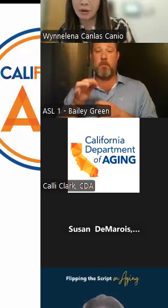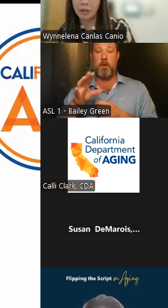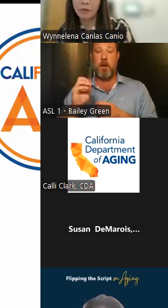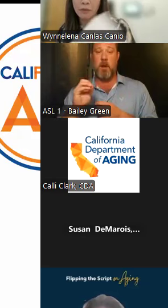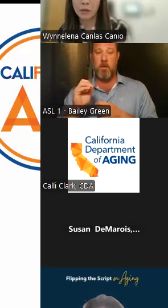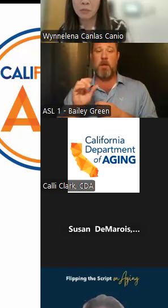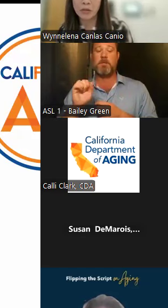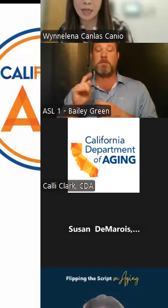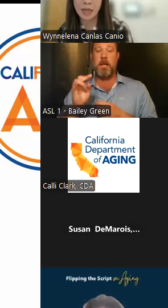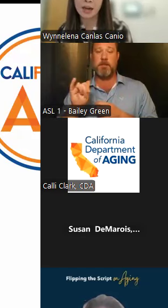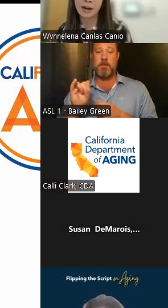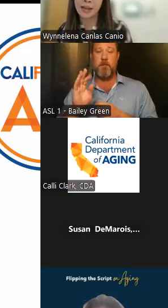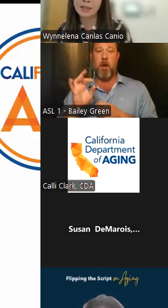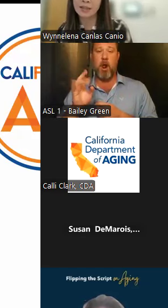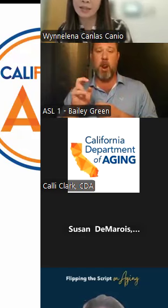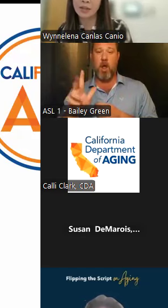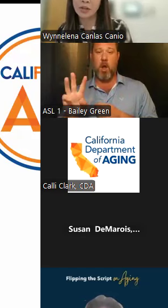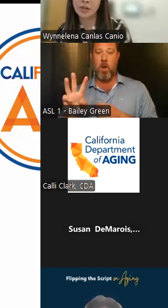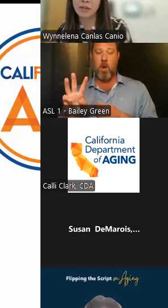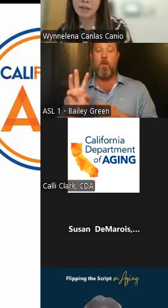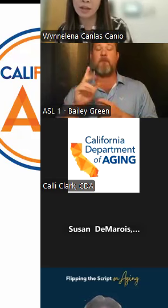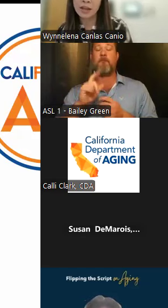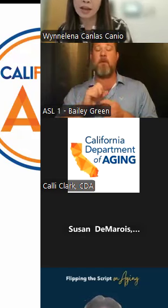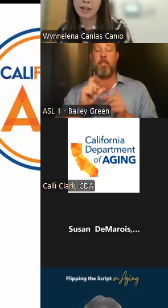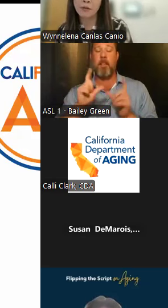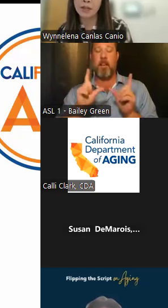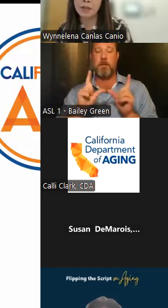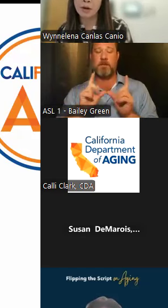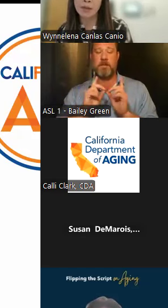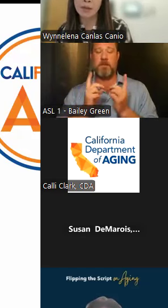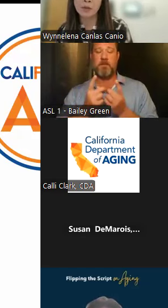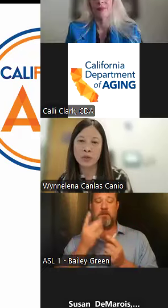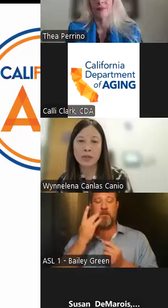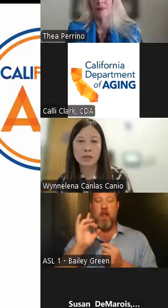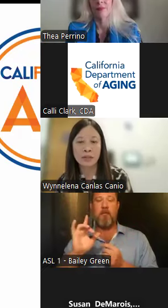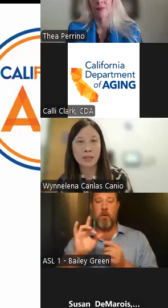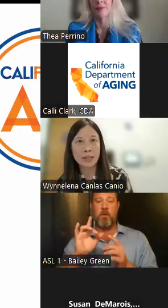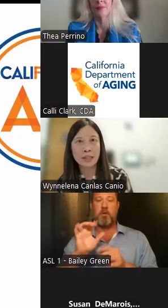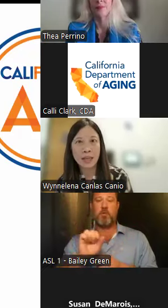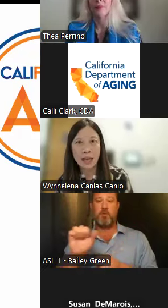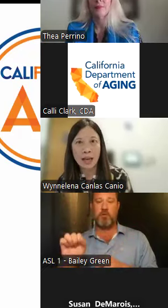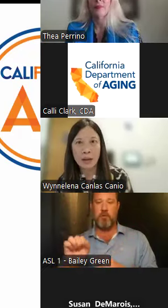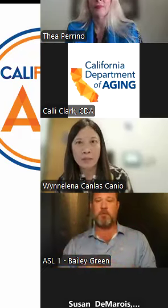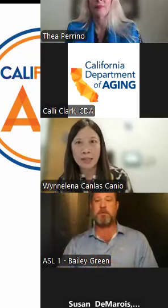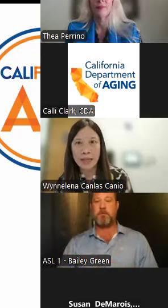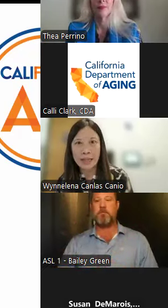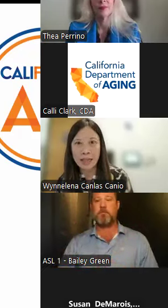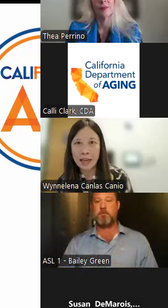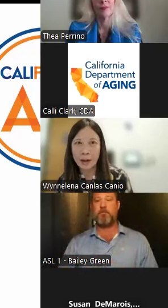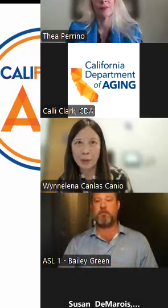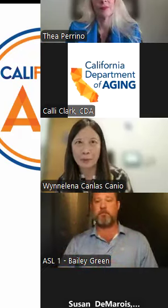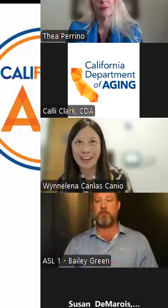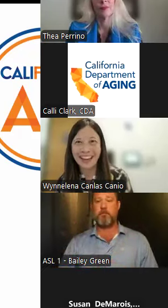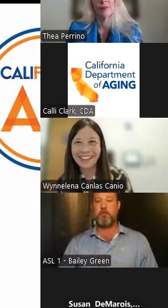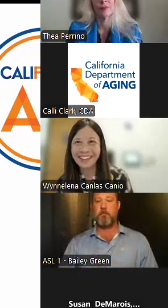Stacy Barlow from the Community Care Licensing Division of the California Department of Social Services. Stacy,